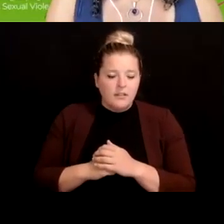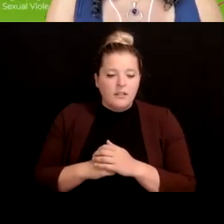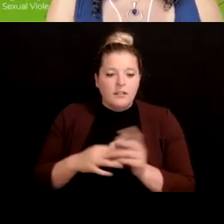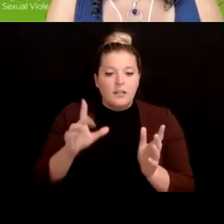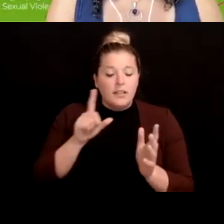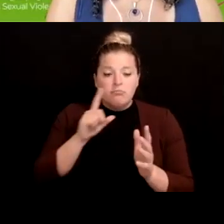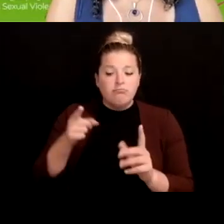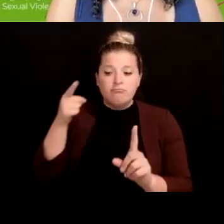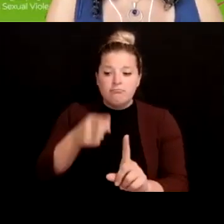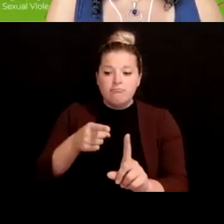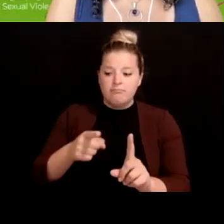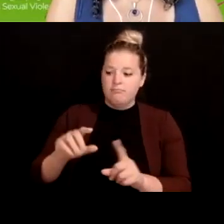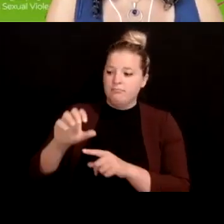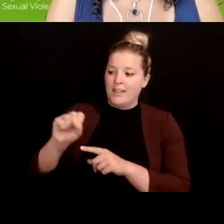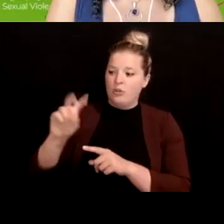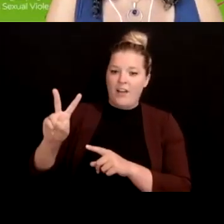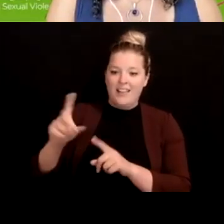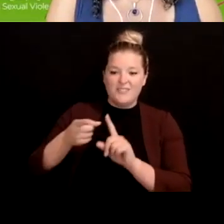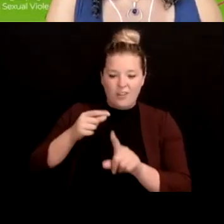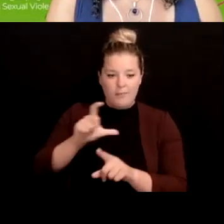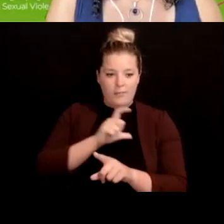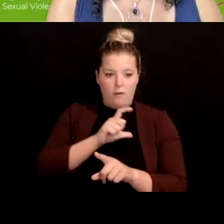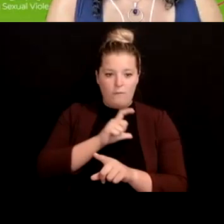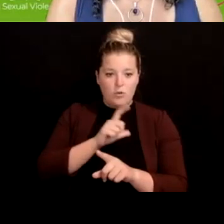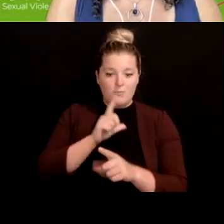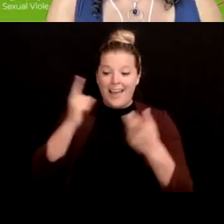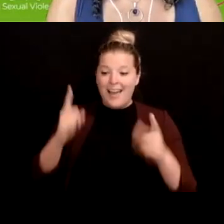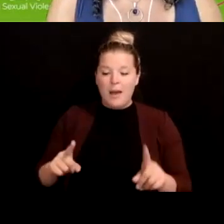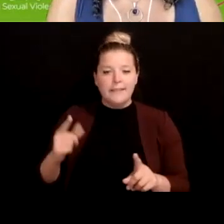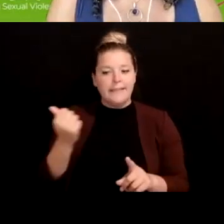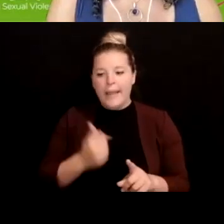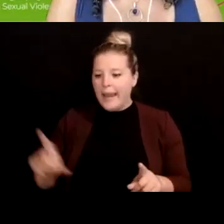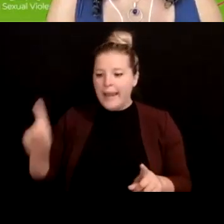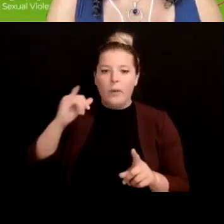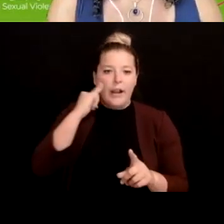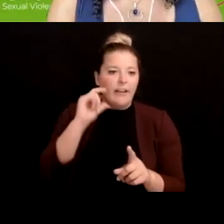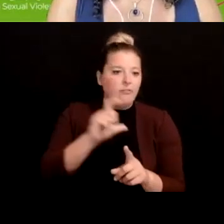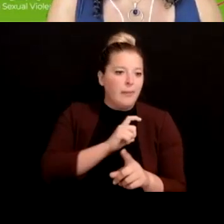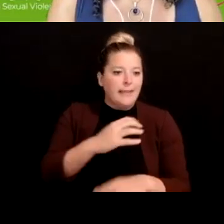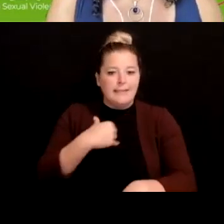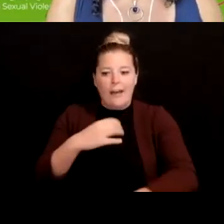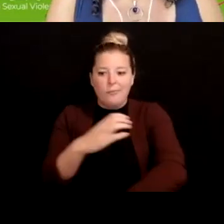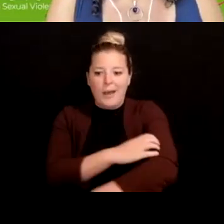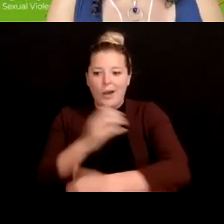Essentially, sexual violence by law enforcement takes place anywhere officers have power over people,